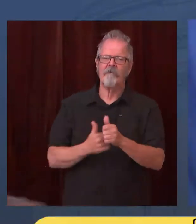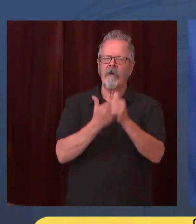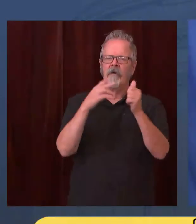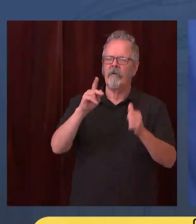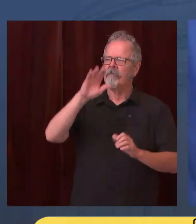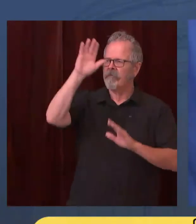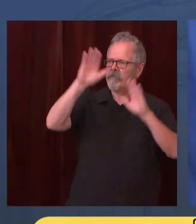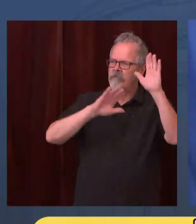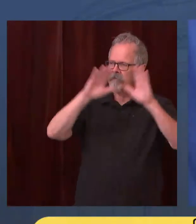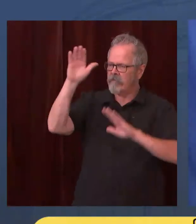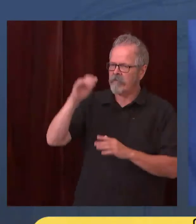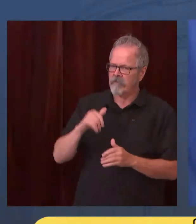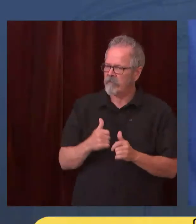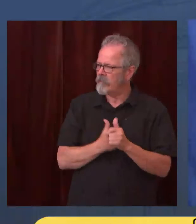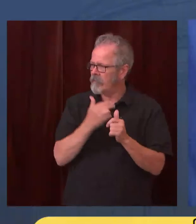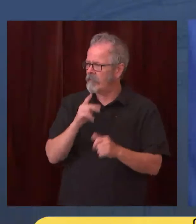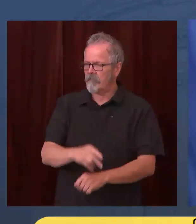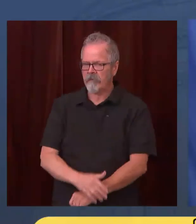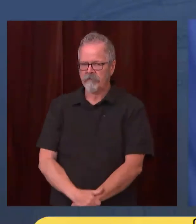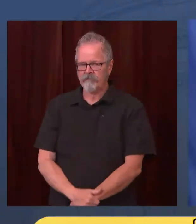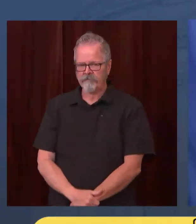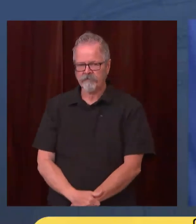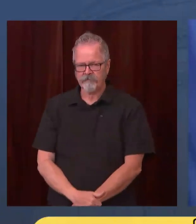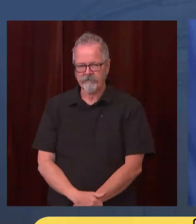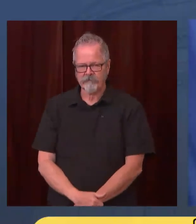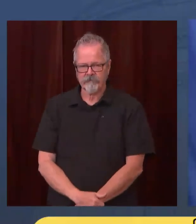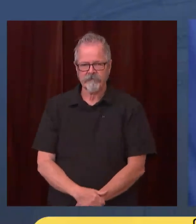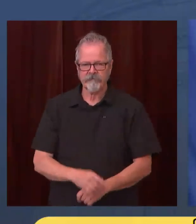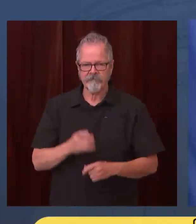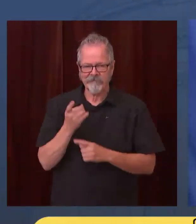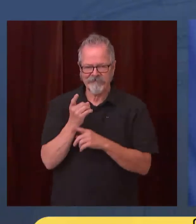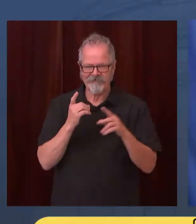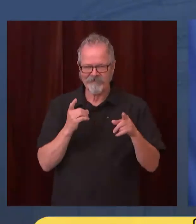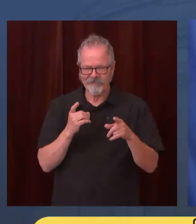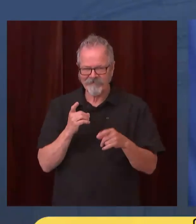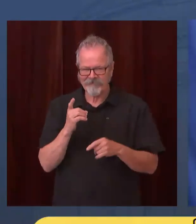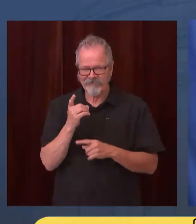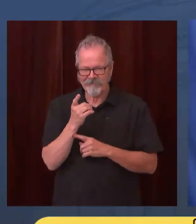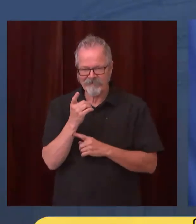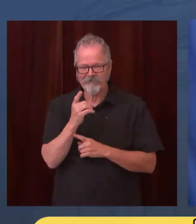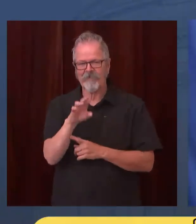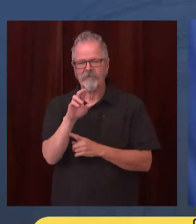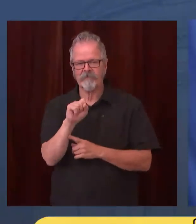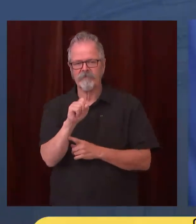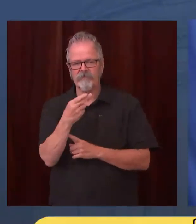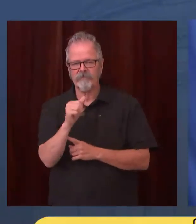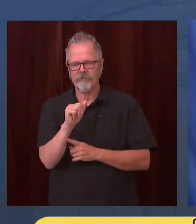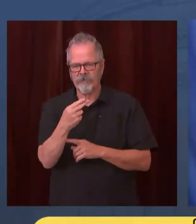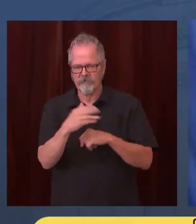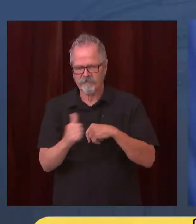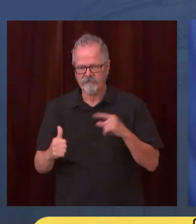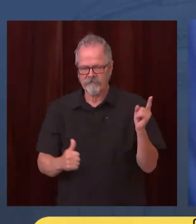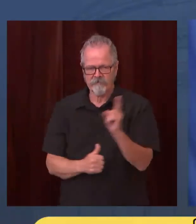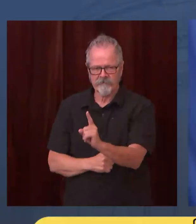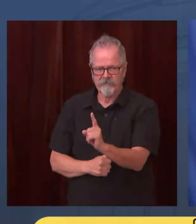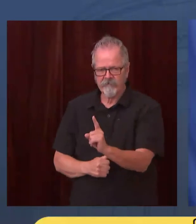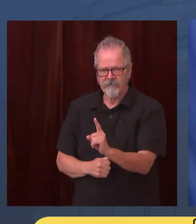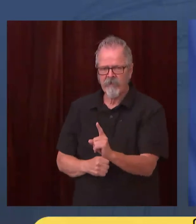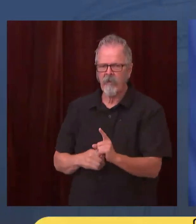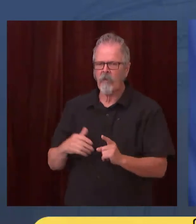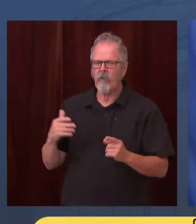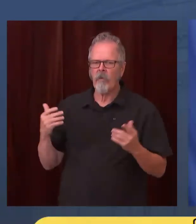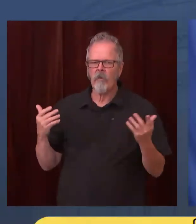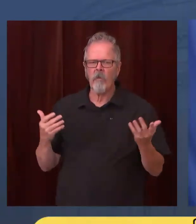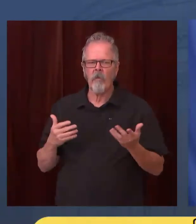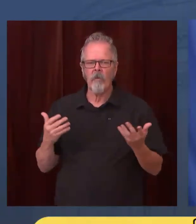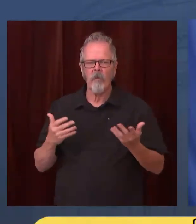super spreader event? What is that, and can you name those 5 outdoor events? This is for a colleague, I believe. Yeah, I can't name the events right off, but we can